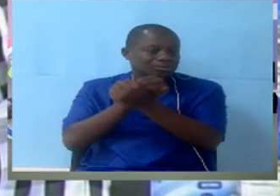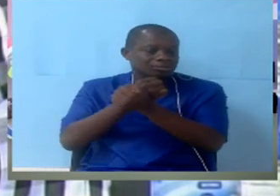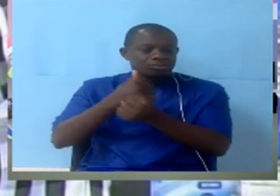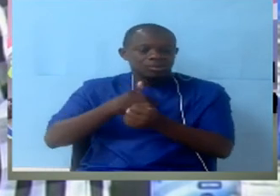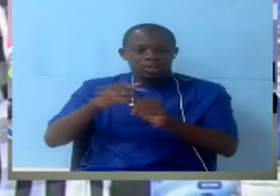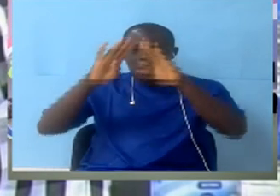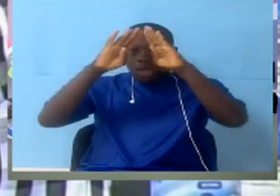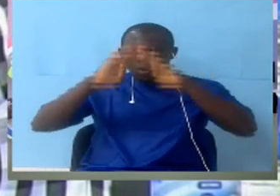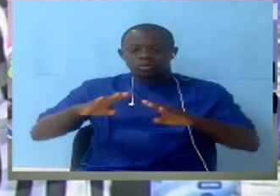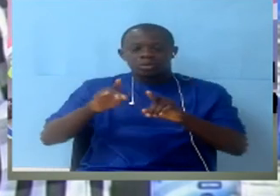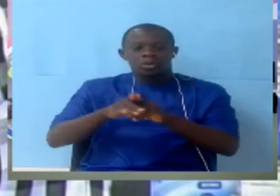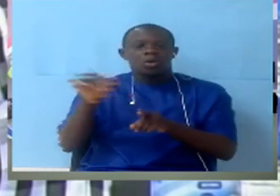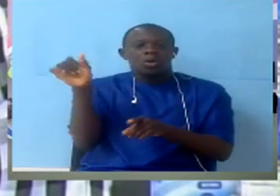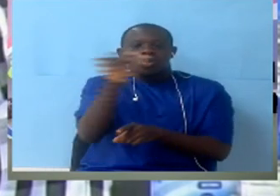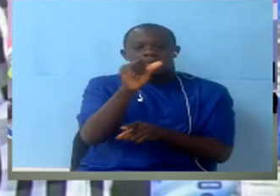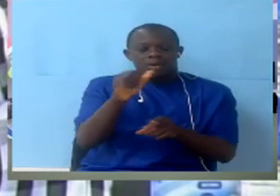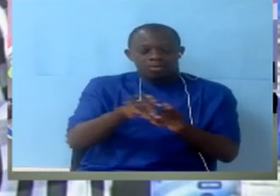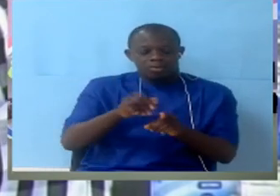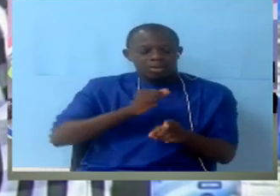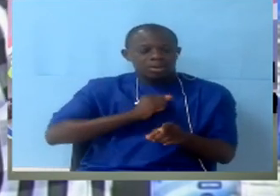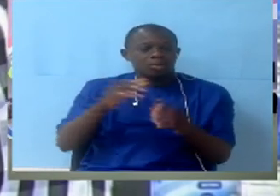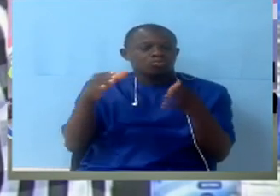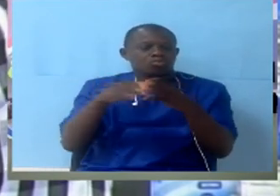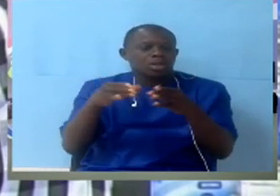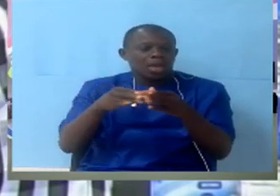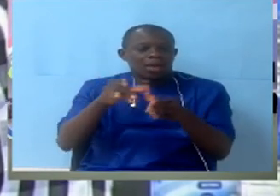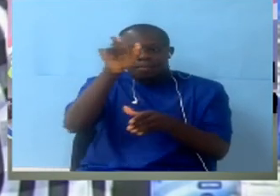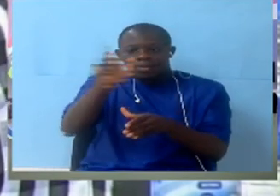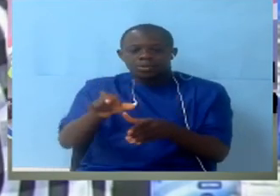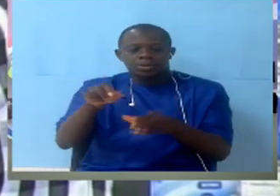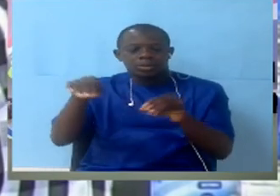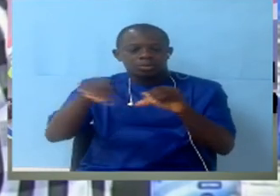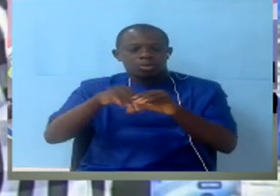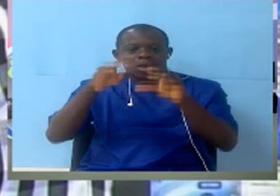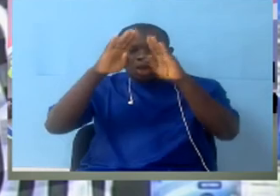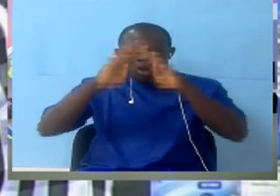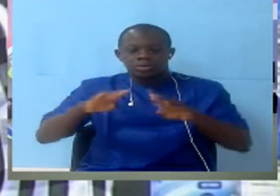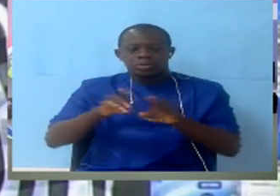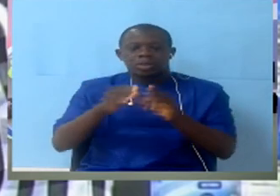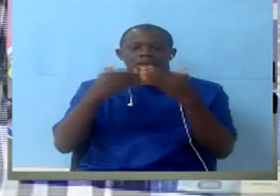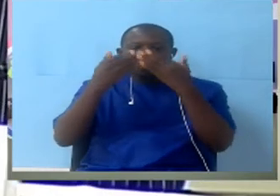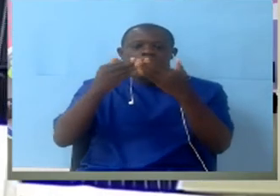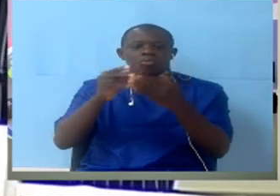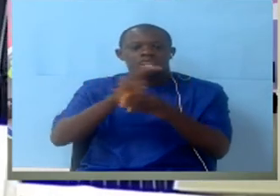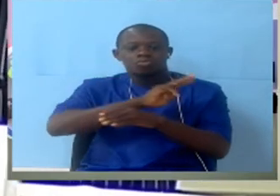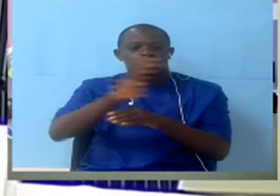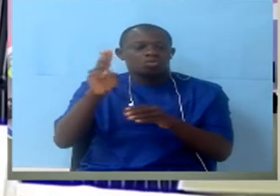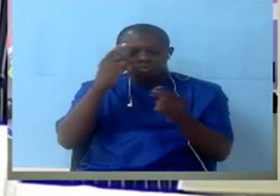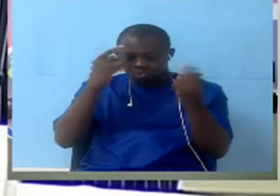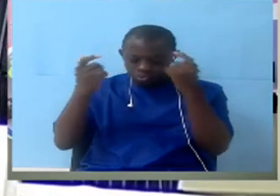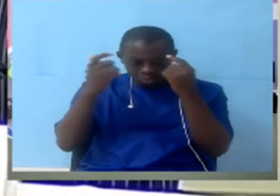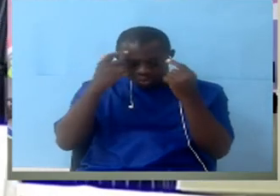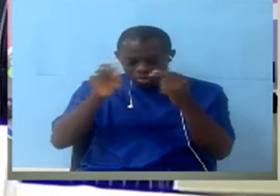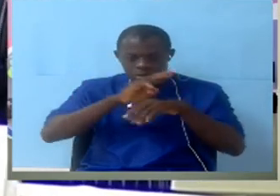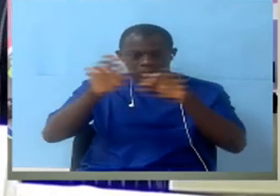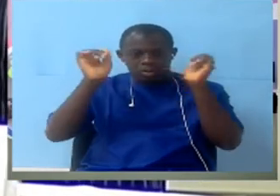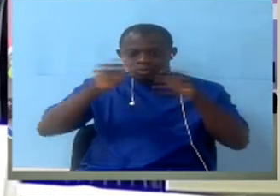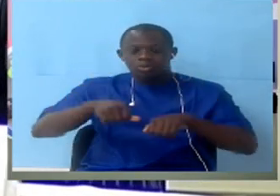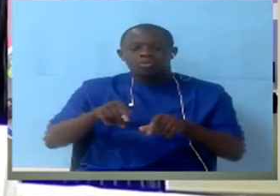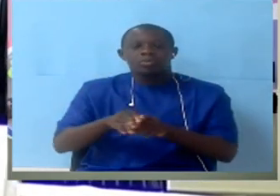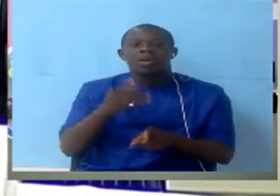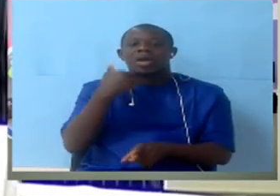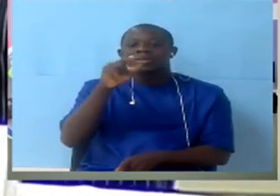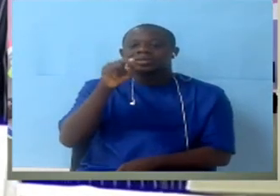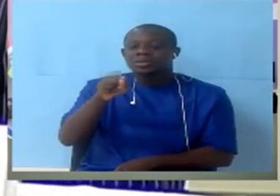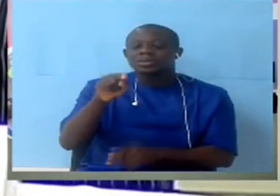A roommate of mine came and informed him. I told him, don't worry, it will not be possible. This problem you had with Ismaila,